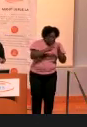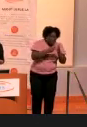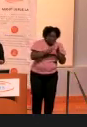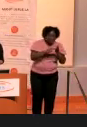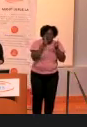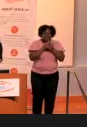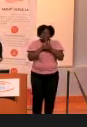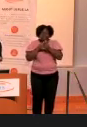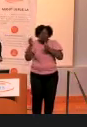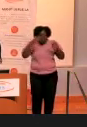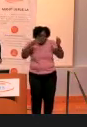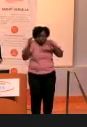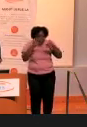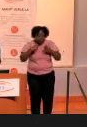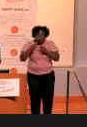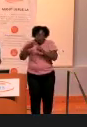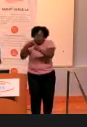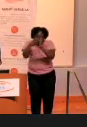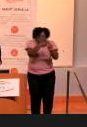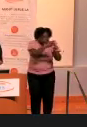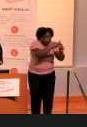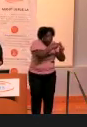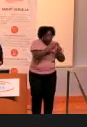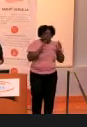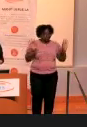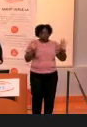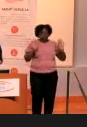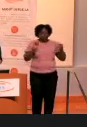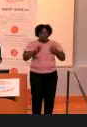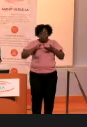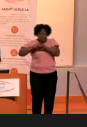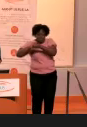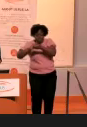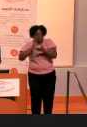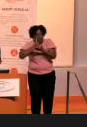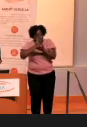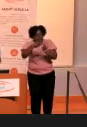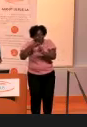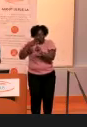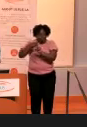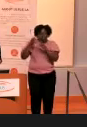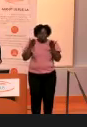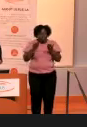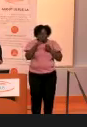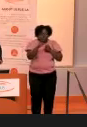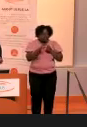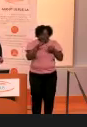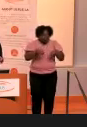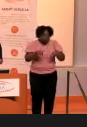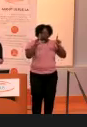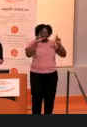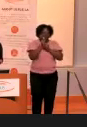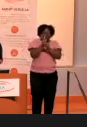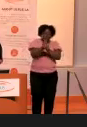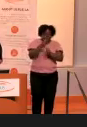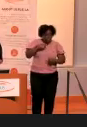clinical trials. We don't recruit, but we do help our partners recruit. So please check in on, follow us online,